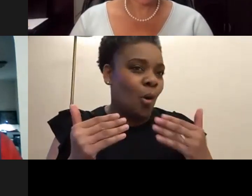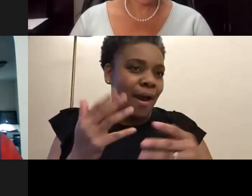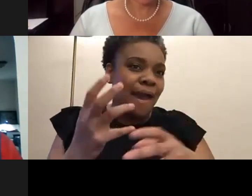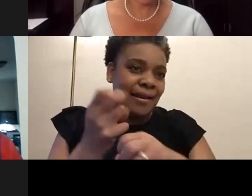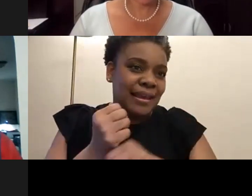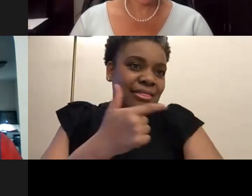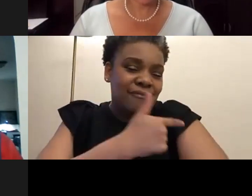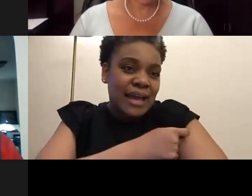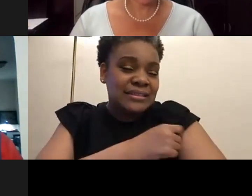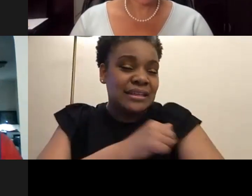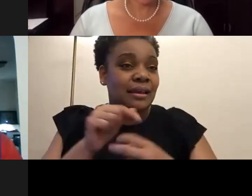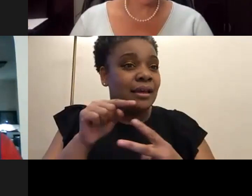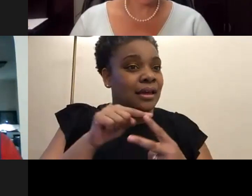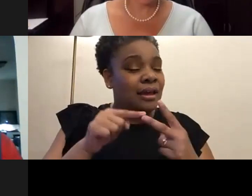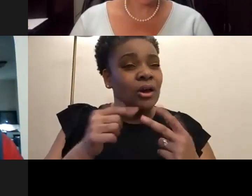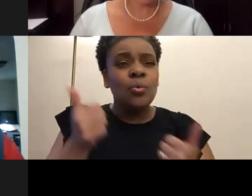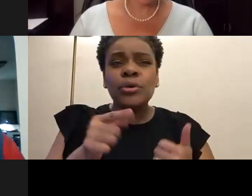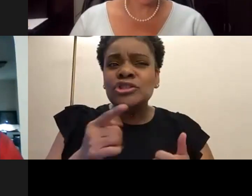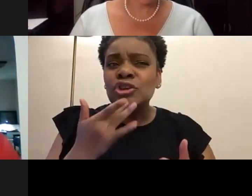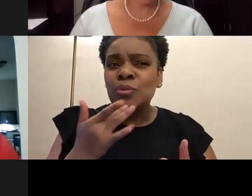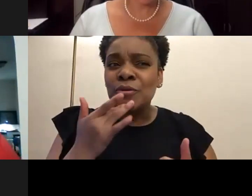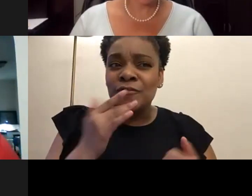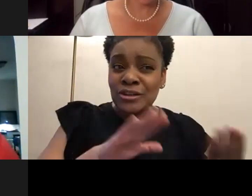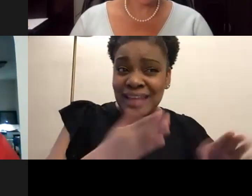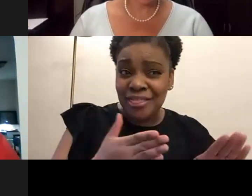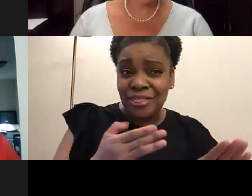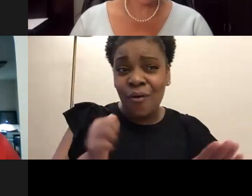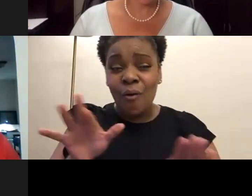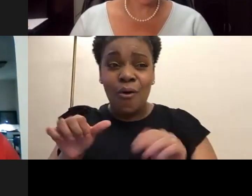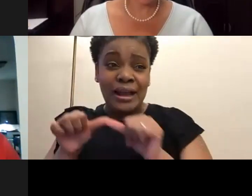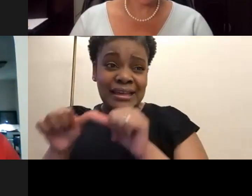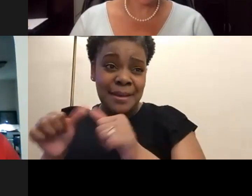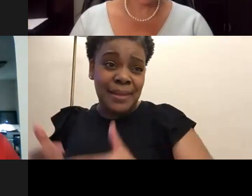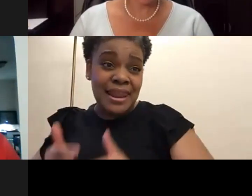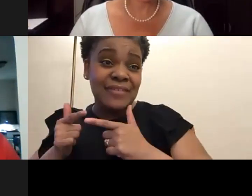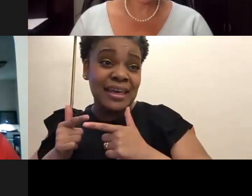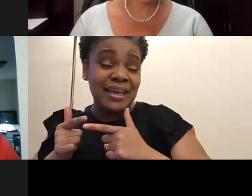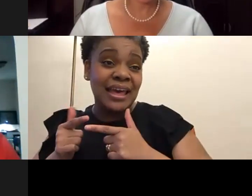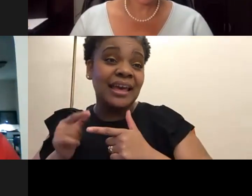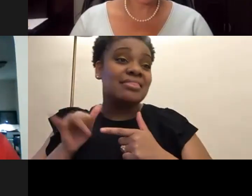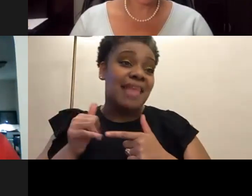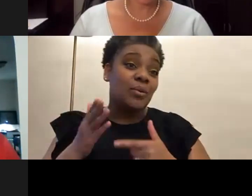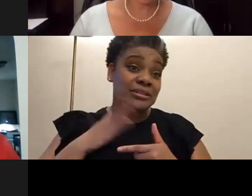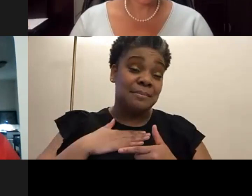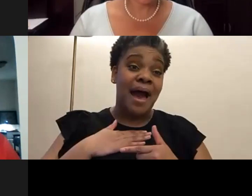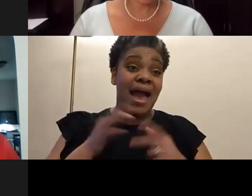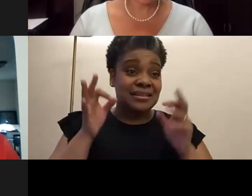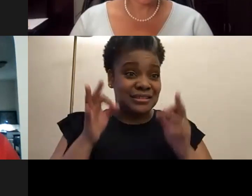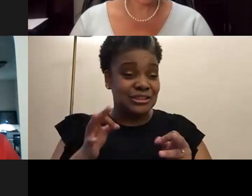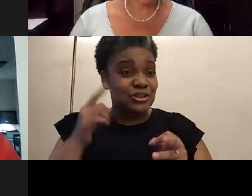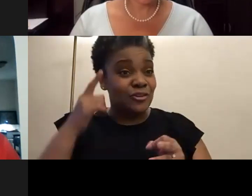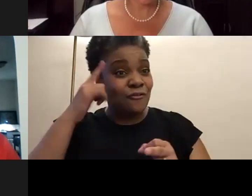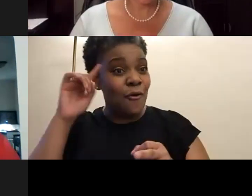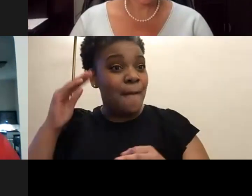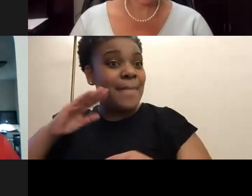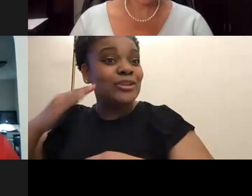one you prefer, dying or just having a life. And so for me, I think that was a decision I made for my daughter and for